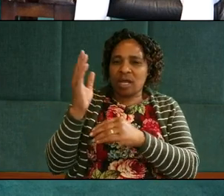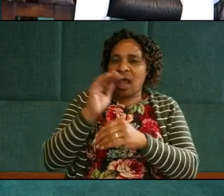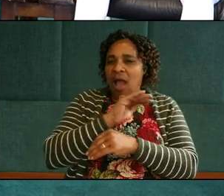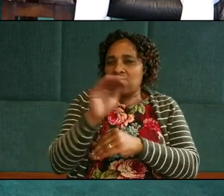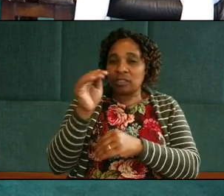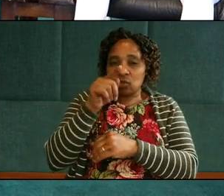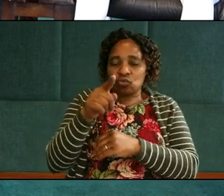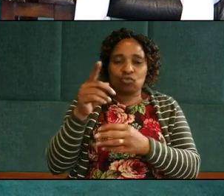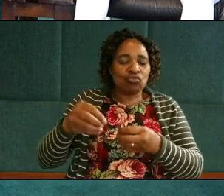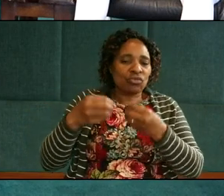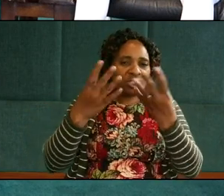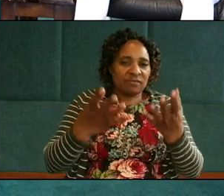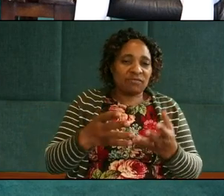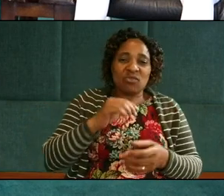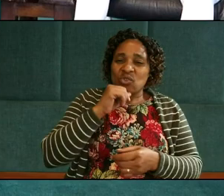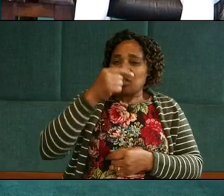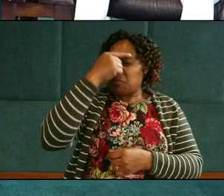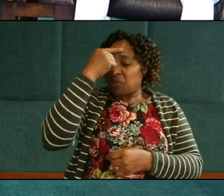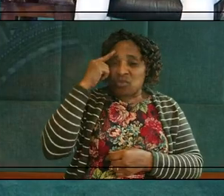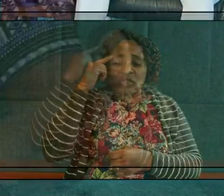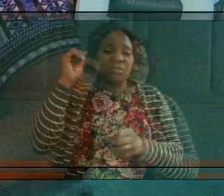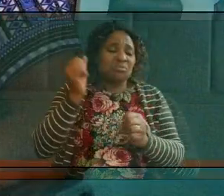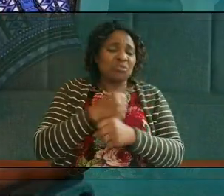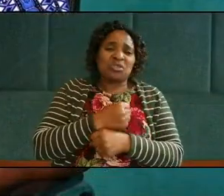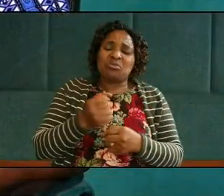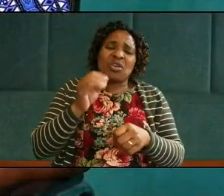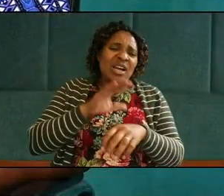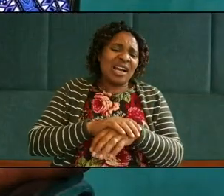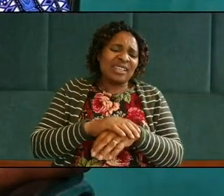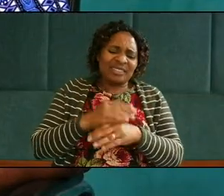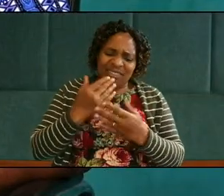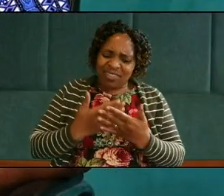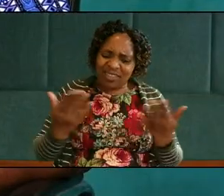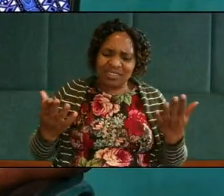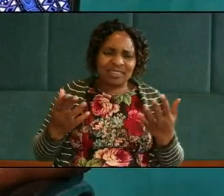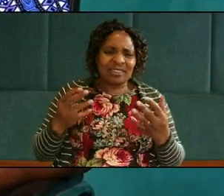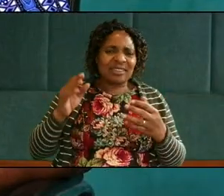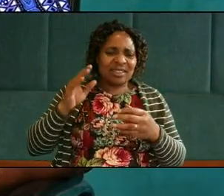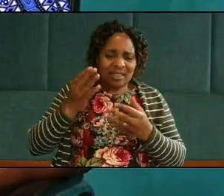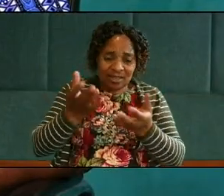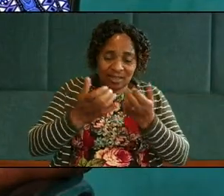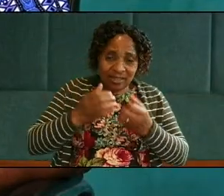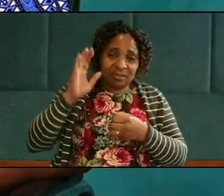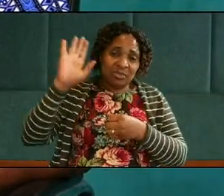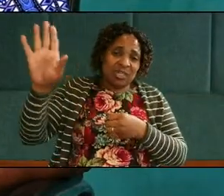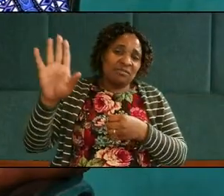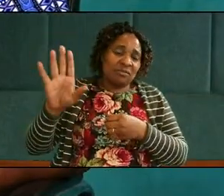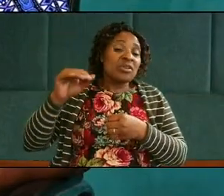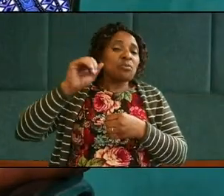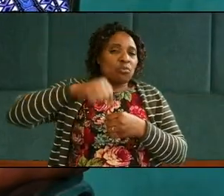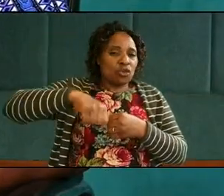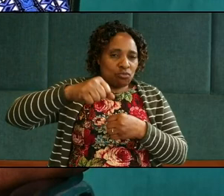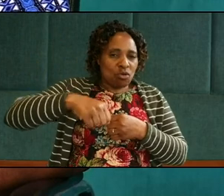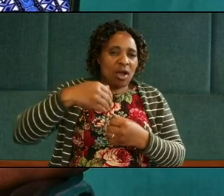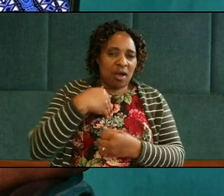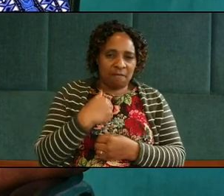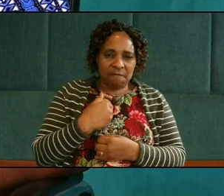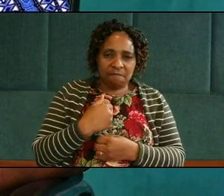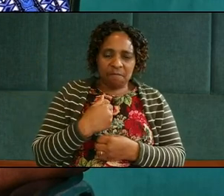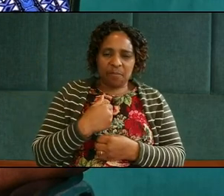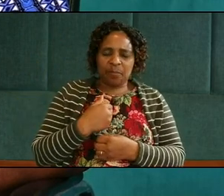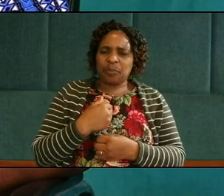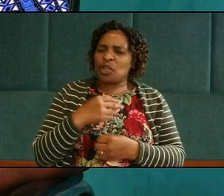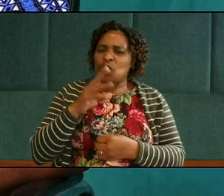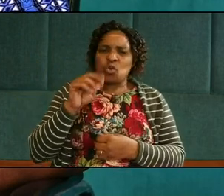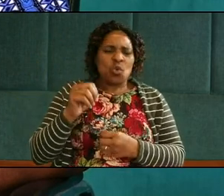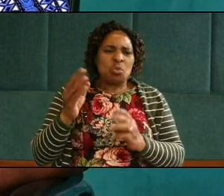asks you to give, it's not because he cannot get the resources he needs himself. He can. As you can see, he said no urging was